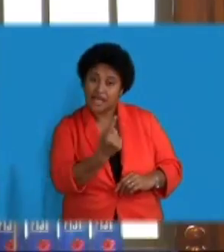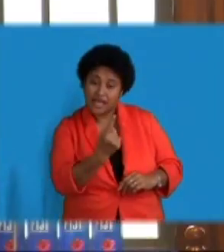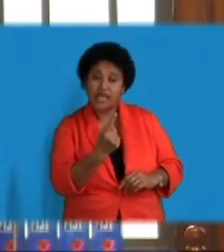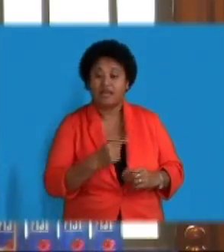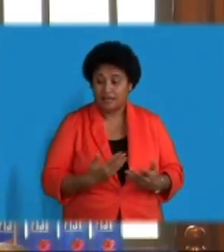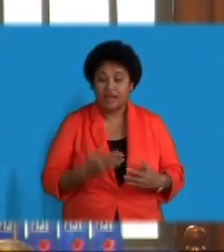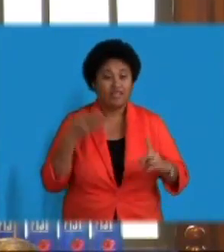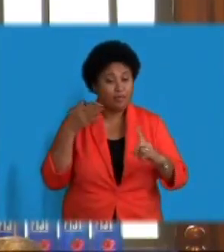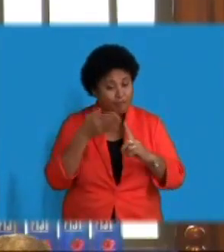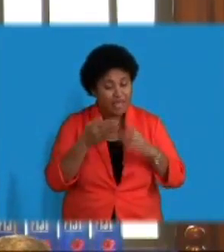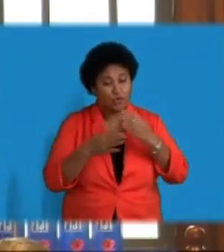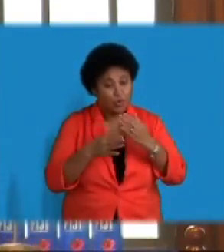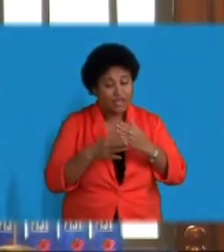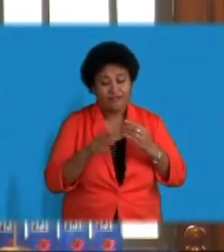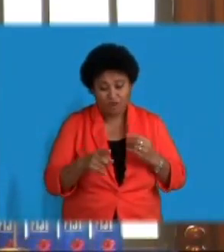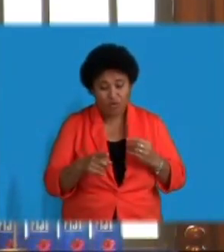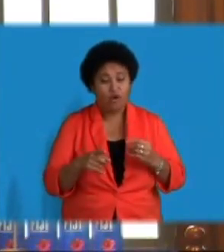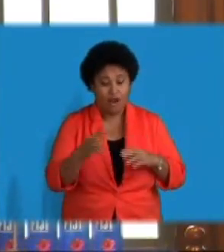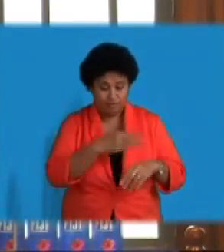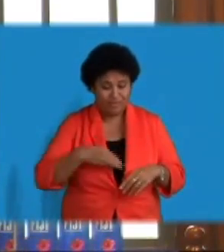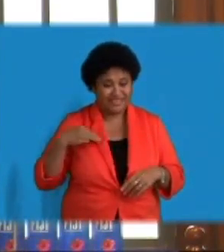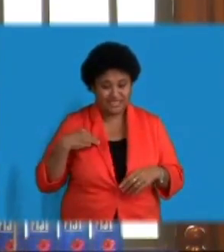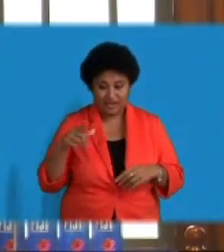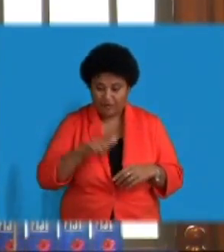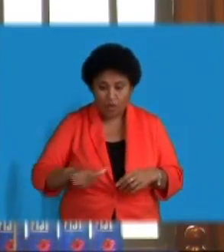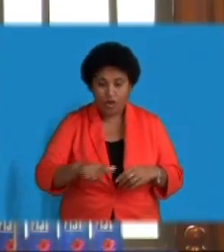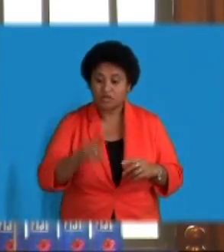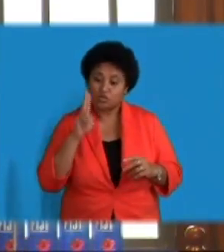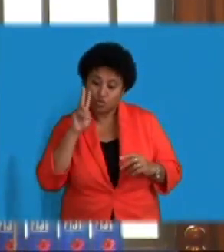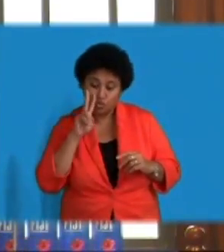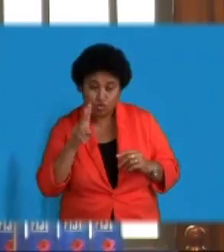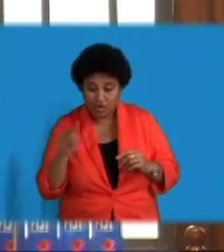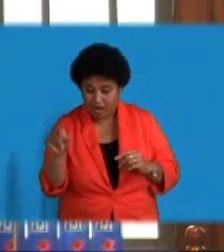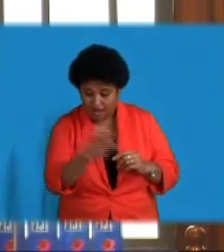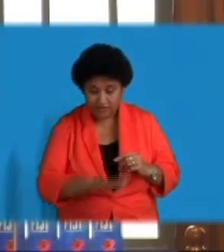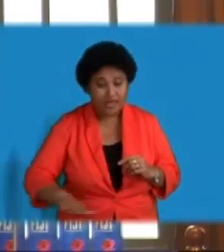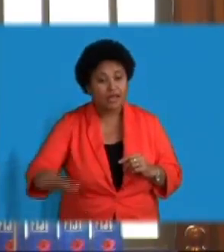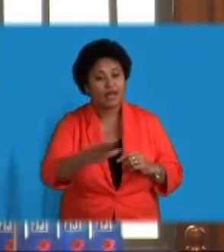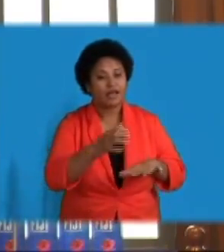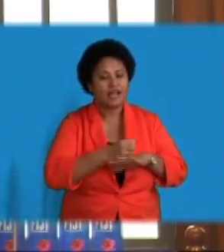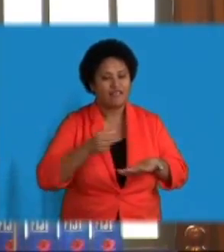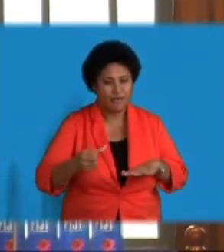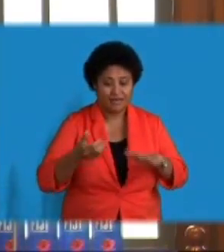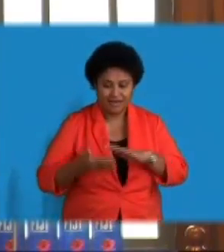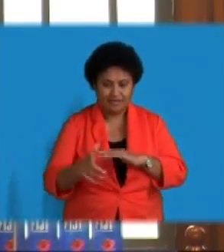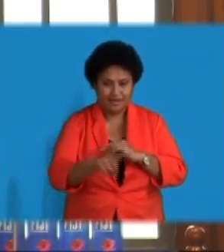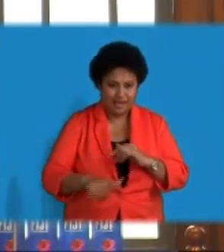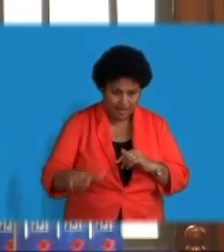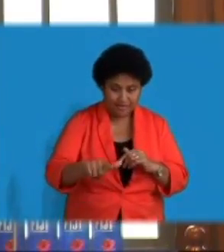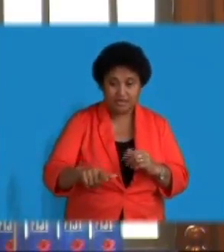of the Ministry of Land is to administer all the state lands in the country. With the capability of the GIS system